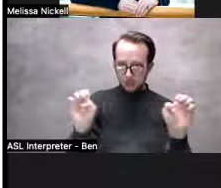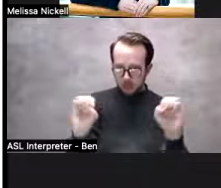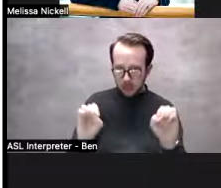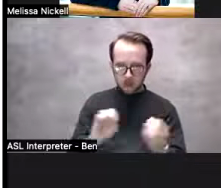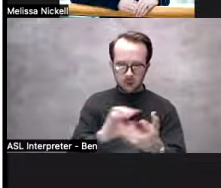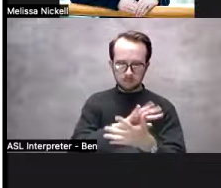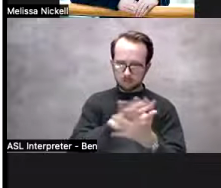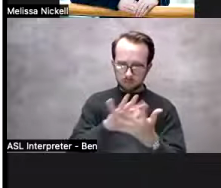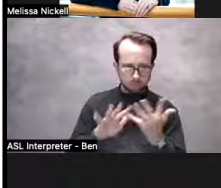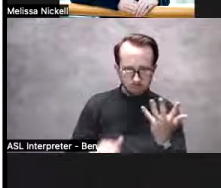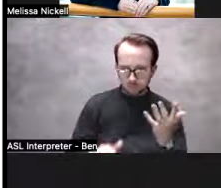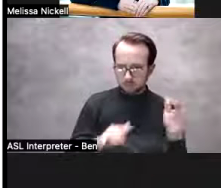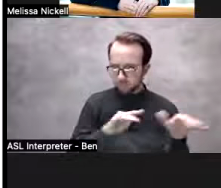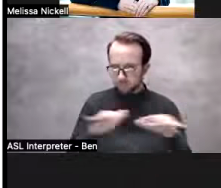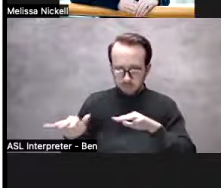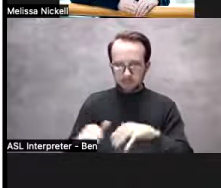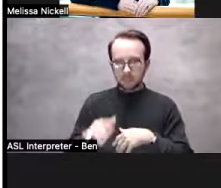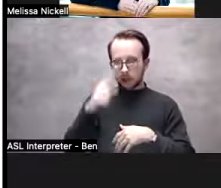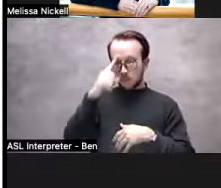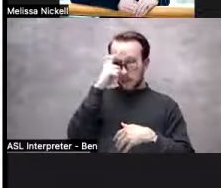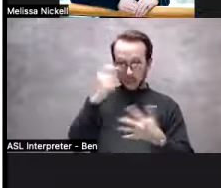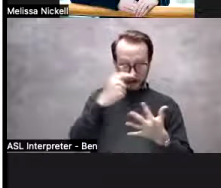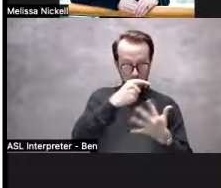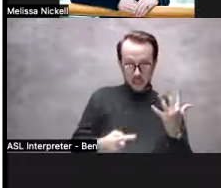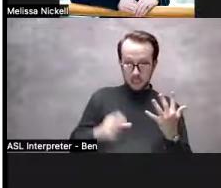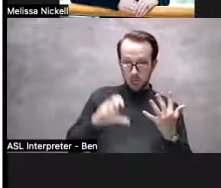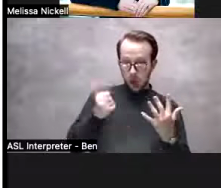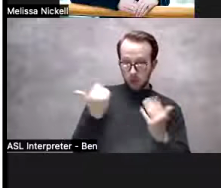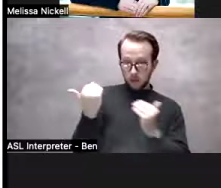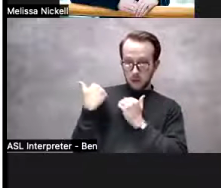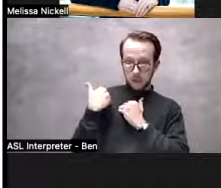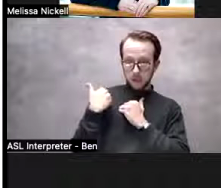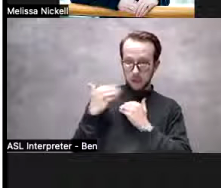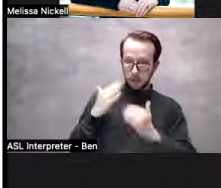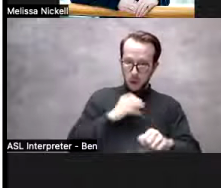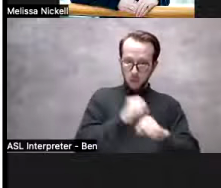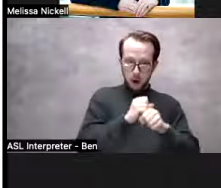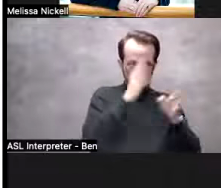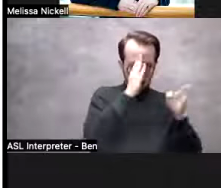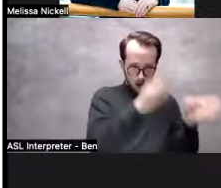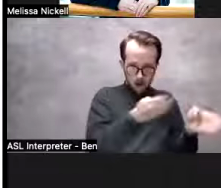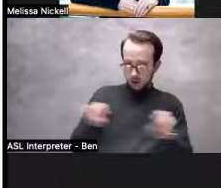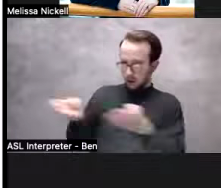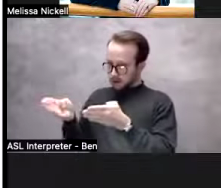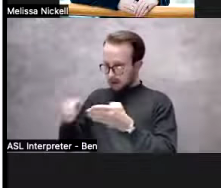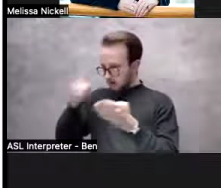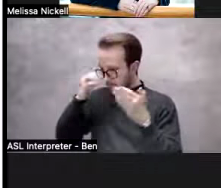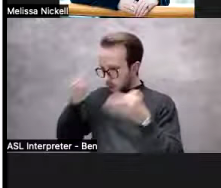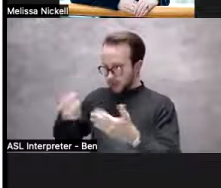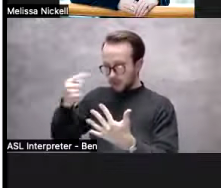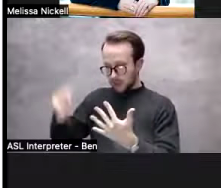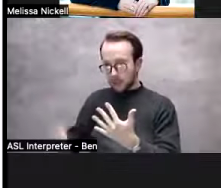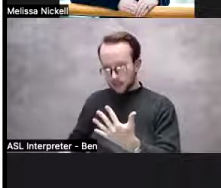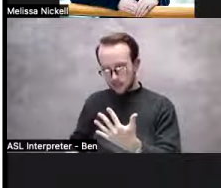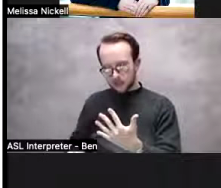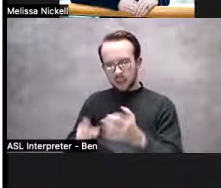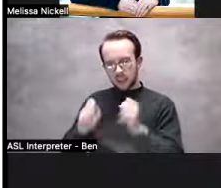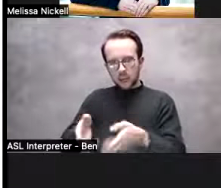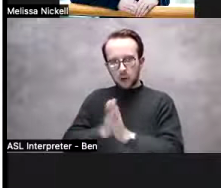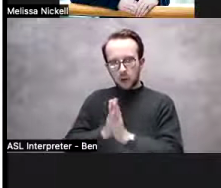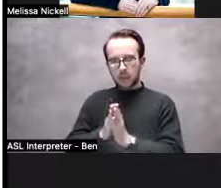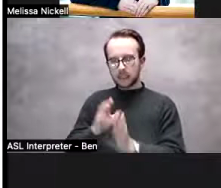forth. But because of these other responsibilities that have taken you away from your ability to do research, you can request that your ESI